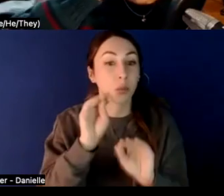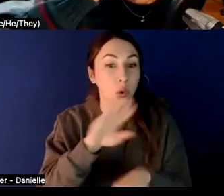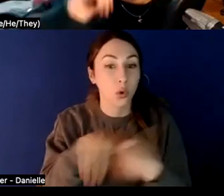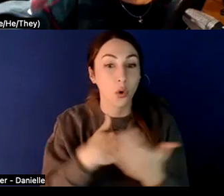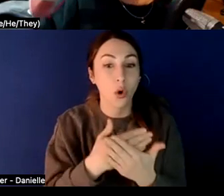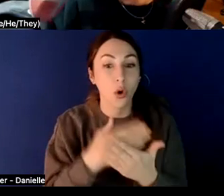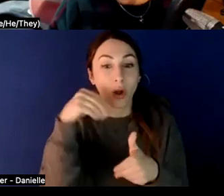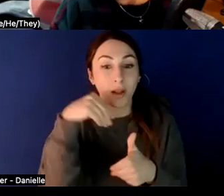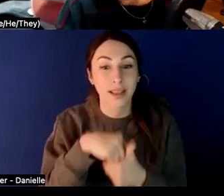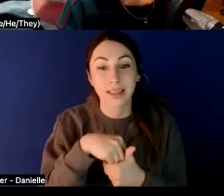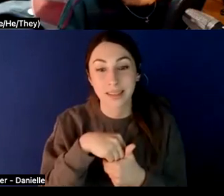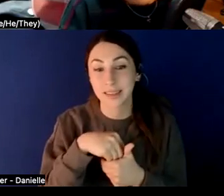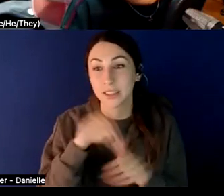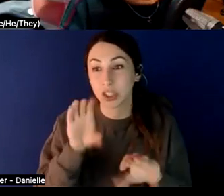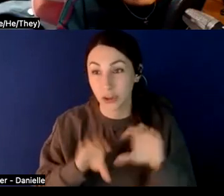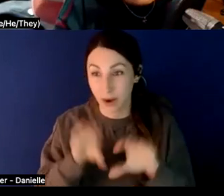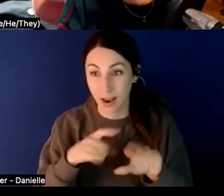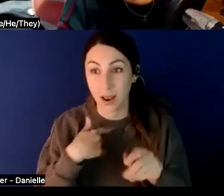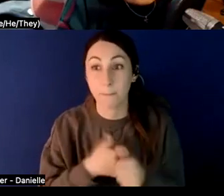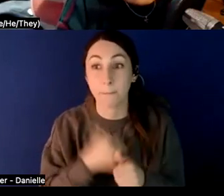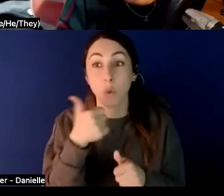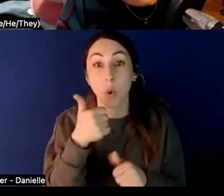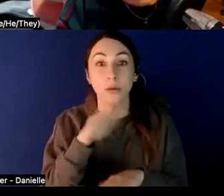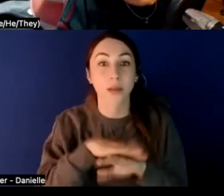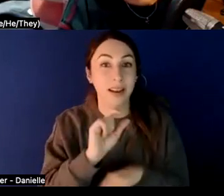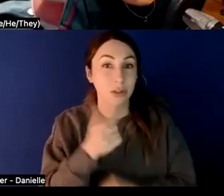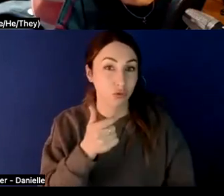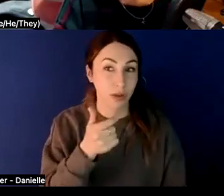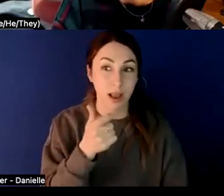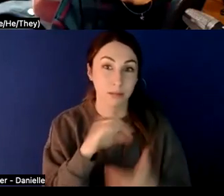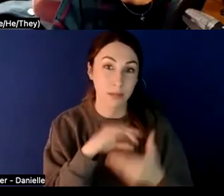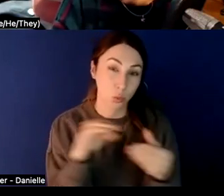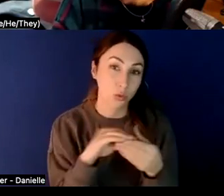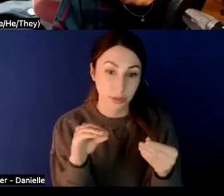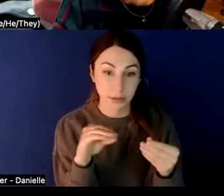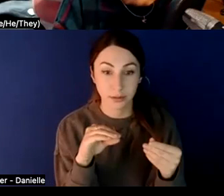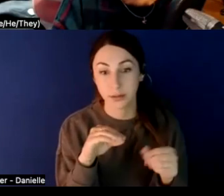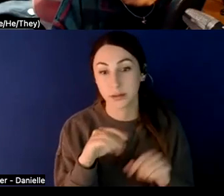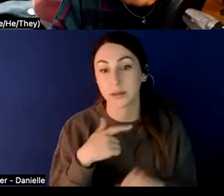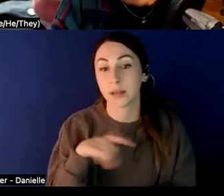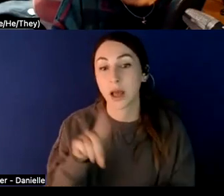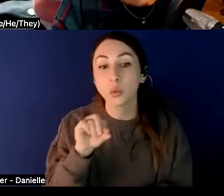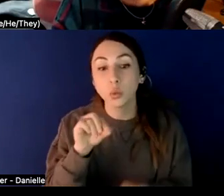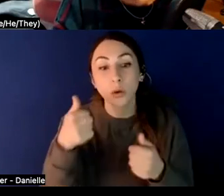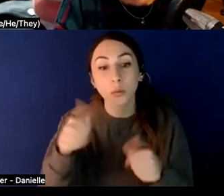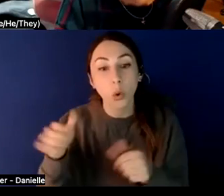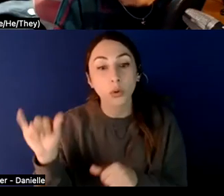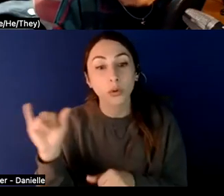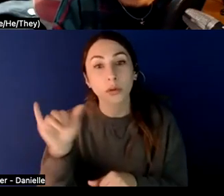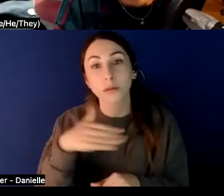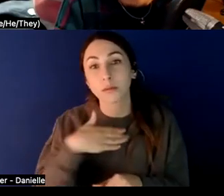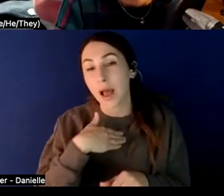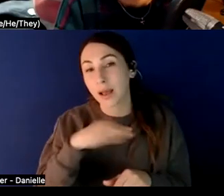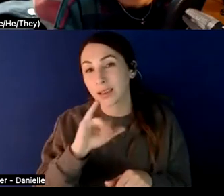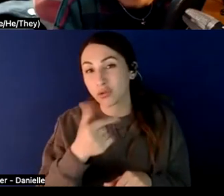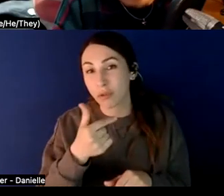in the chat. I am most active on my Instagram stories, but I do post on my feed every now